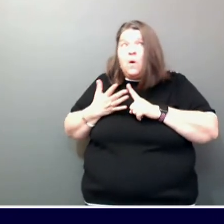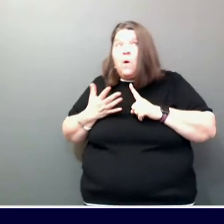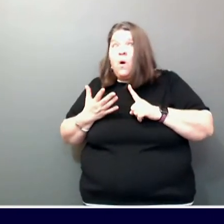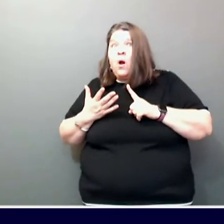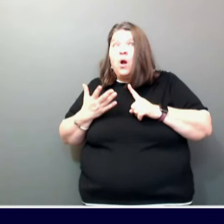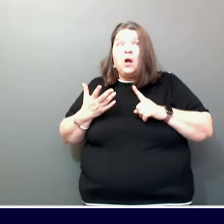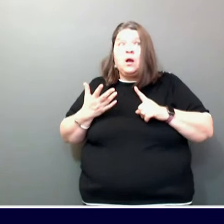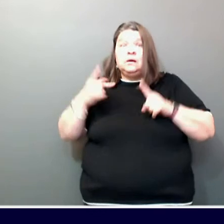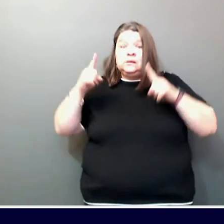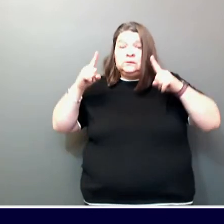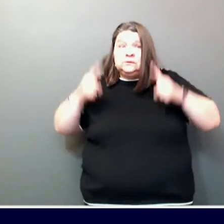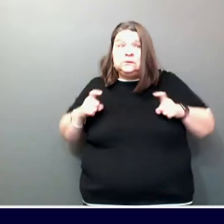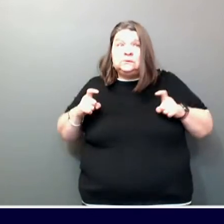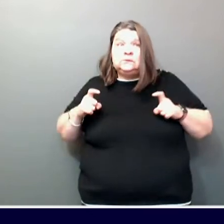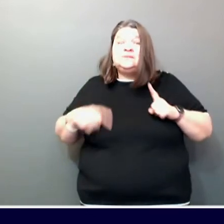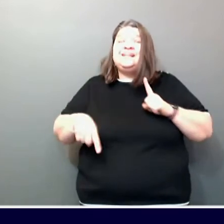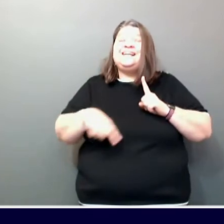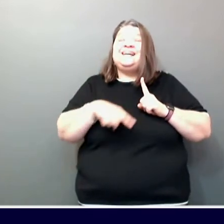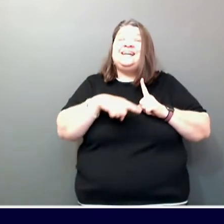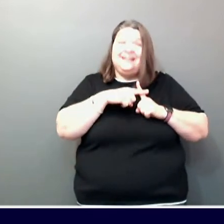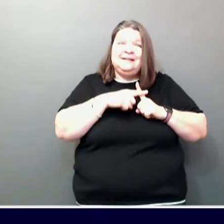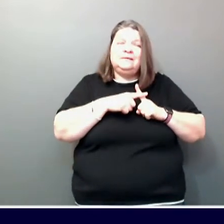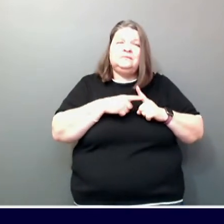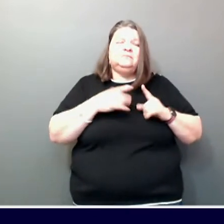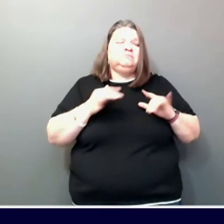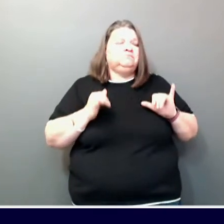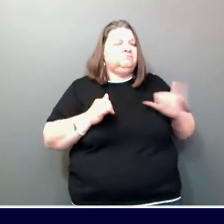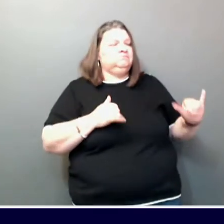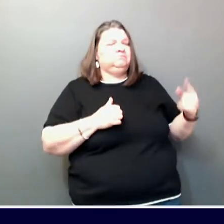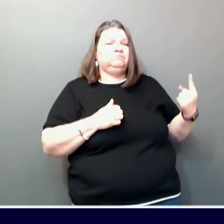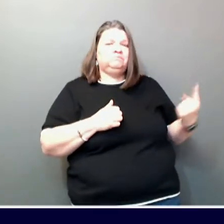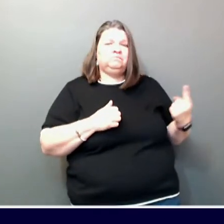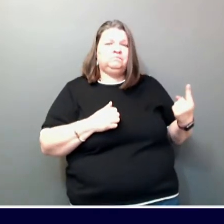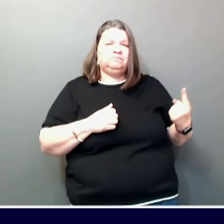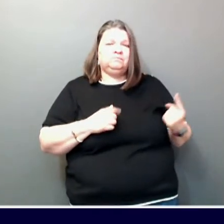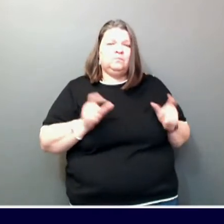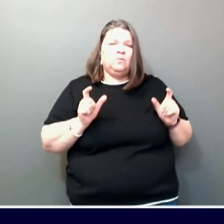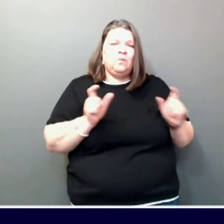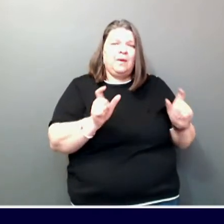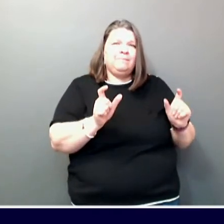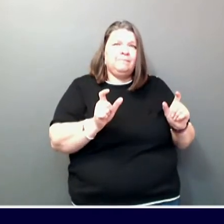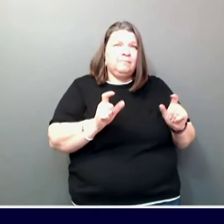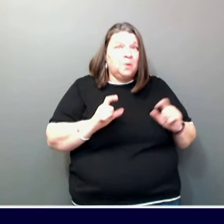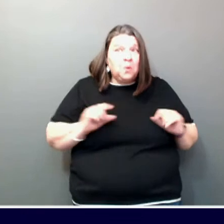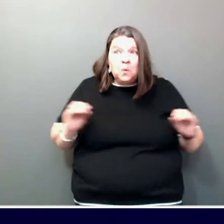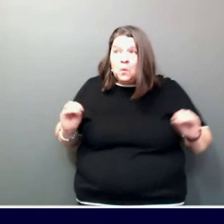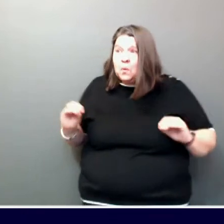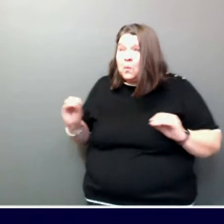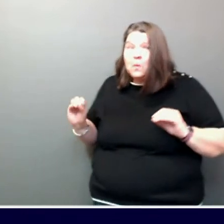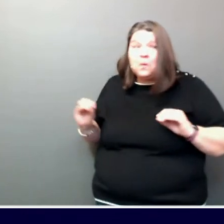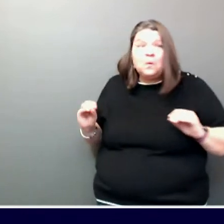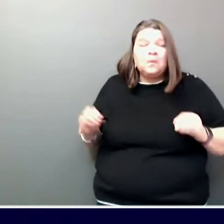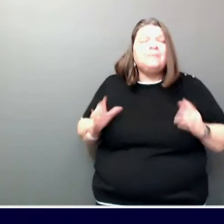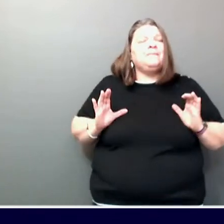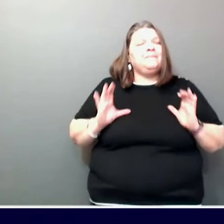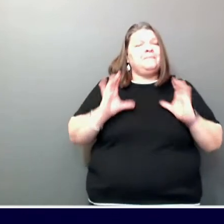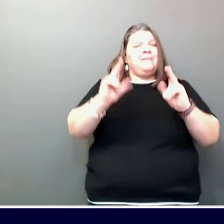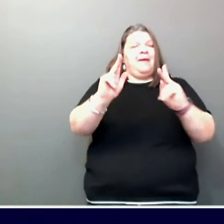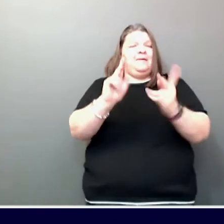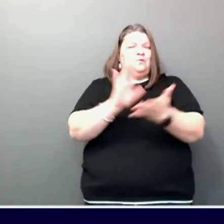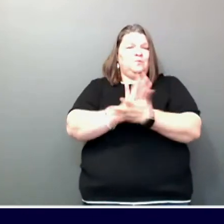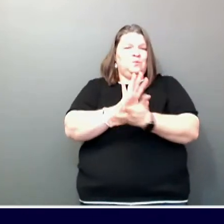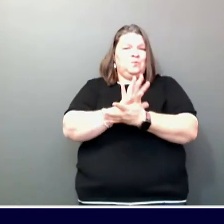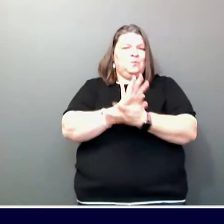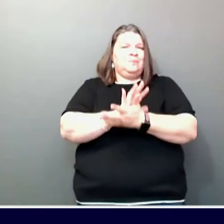find out they're COVID positive before going back to school or work the following week. So it is just the next phase of this pilot, which if successful,